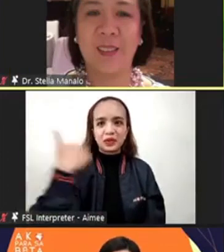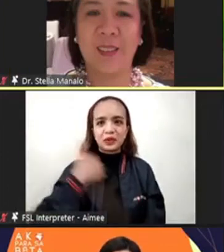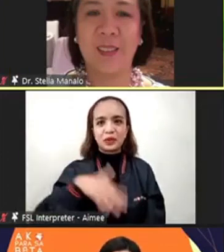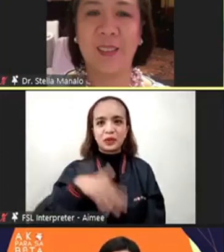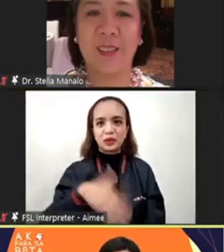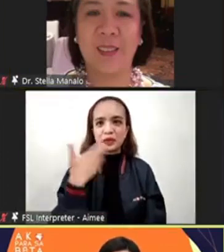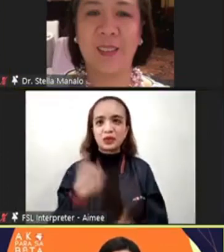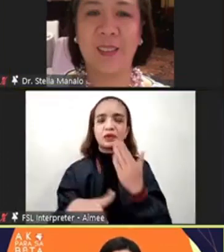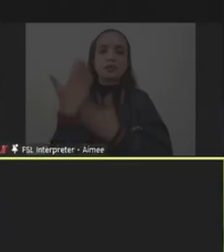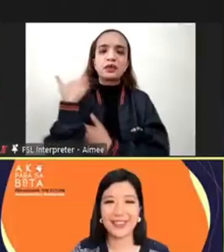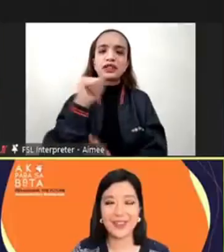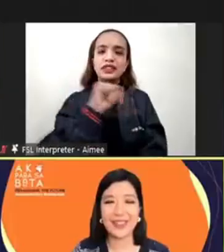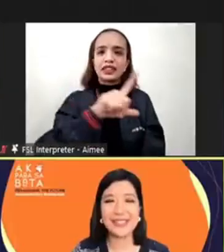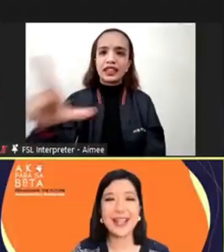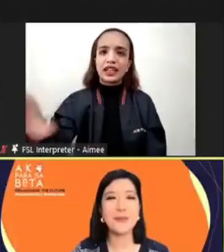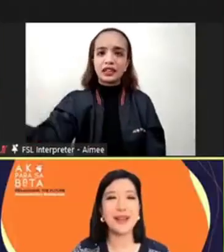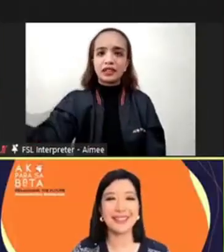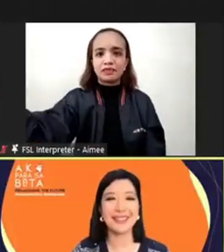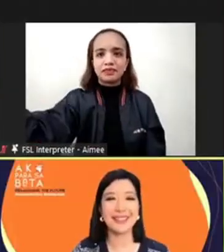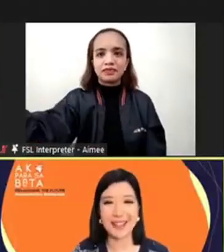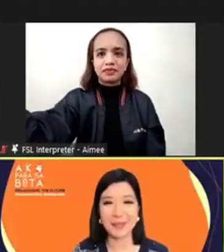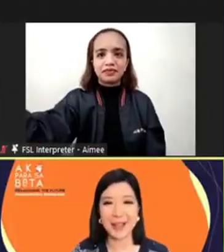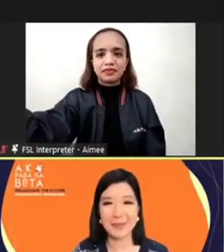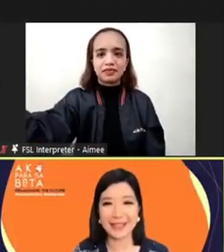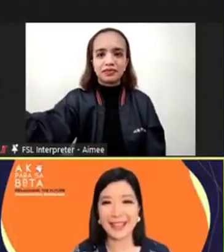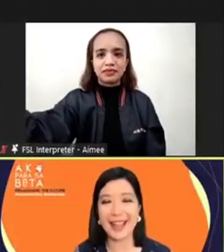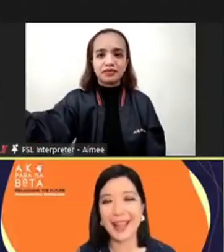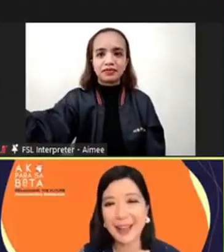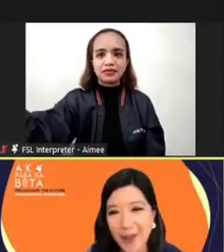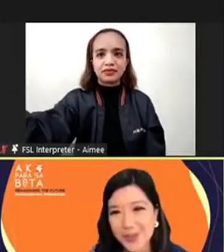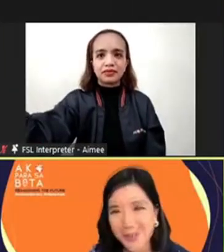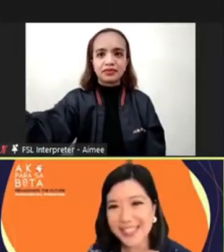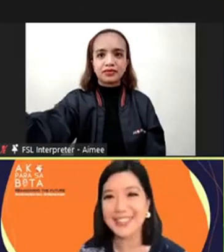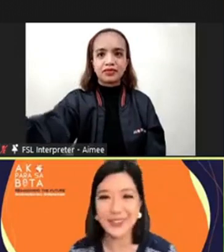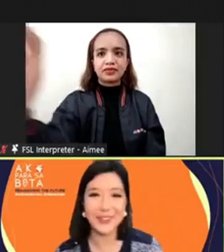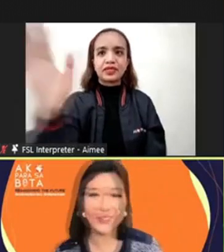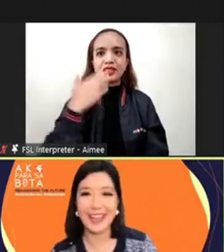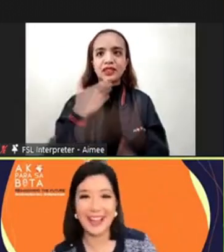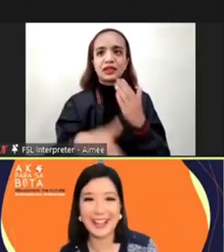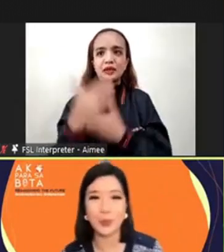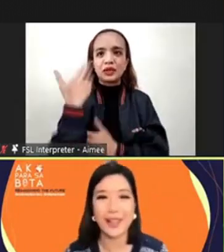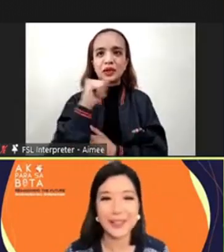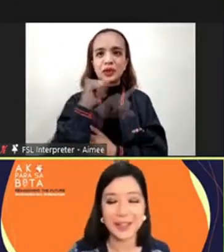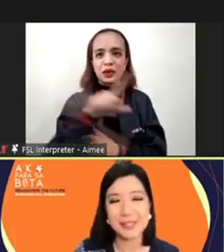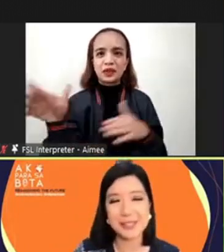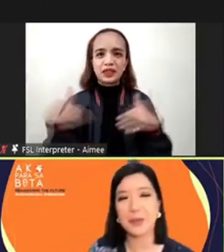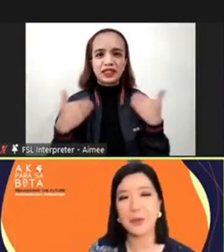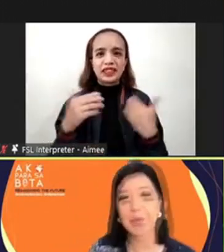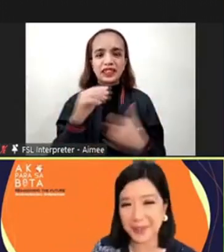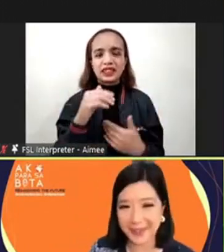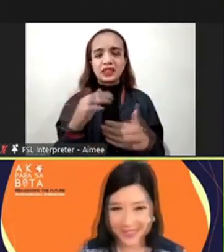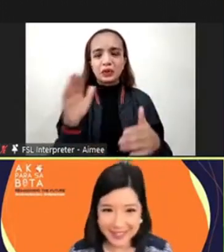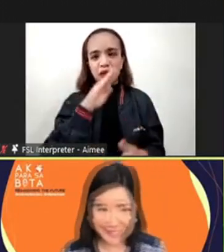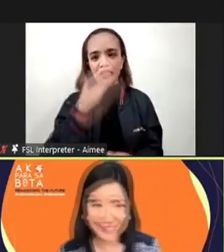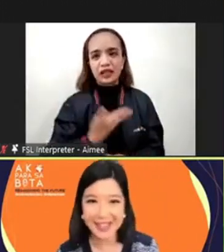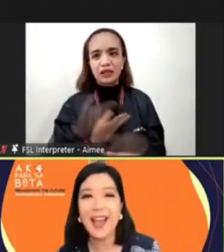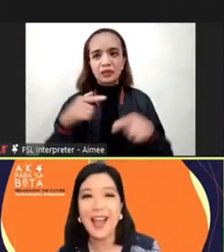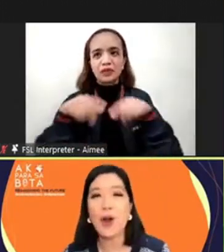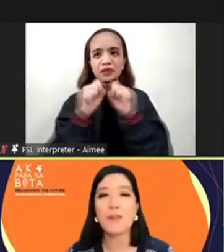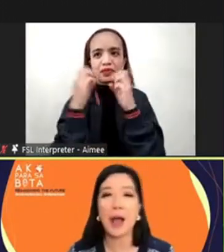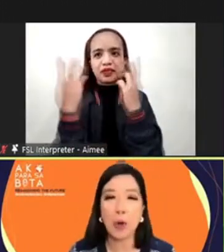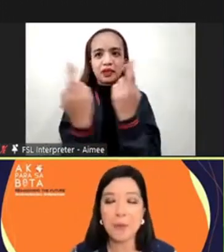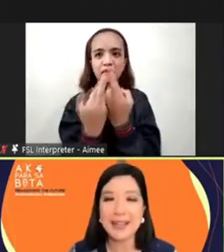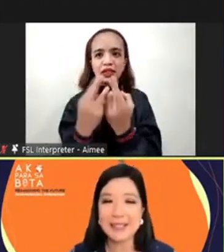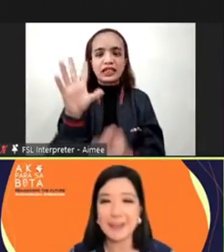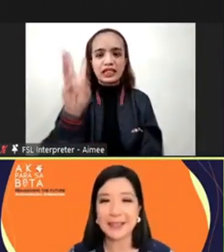inyong lahat. Nako, isang maganda at makabatang araw sa inyong lahat. Welcome sa ating webinar 6